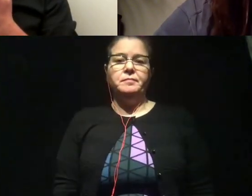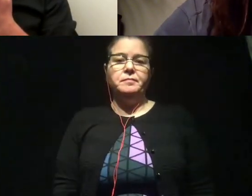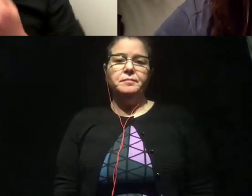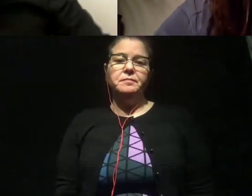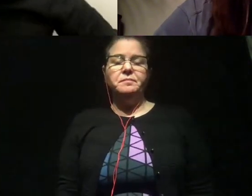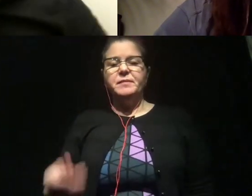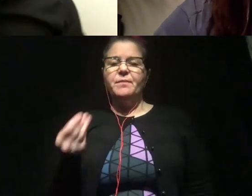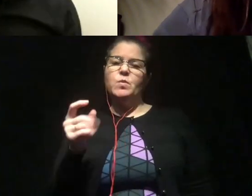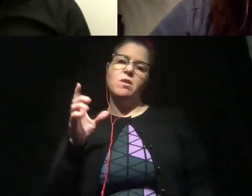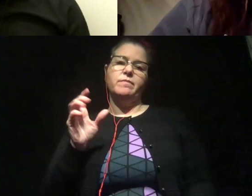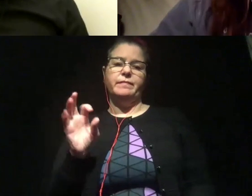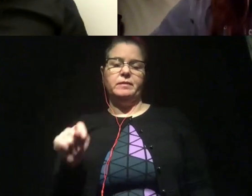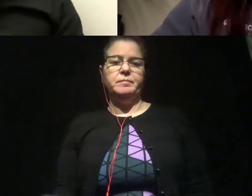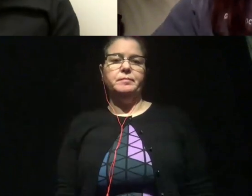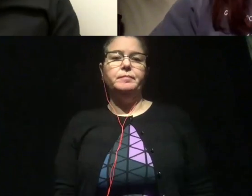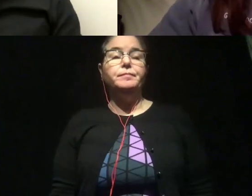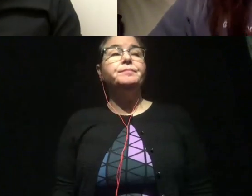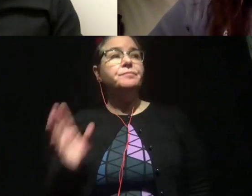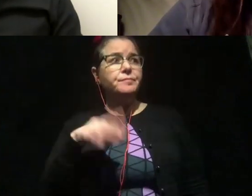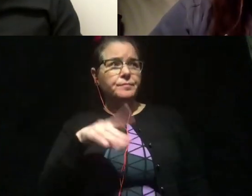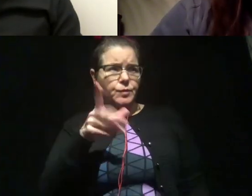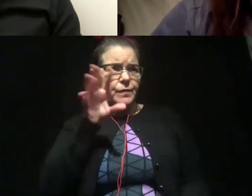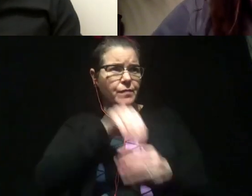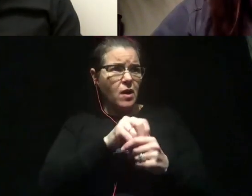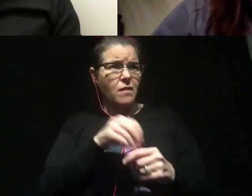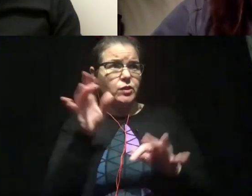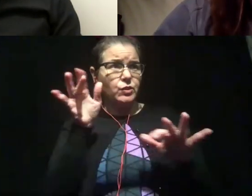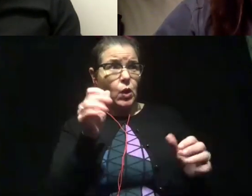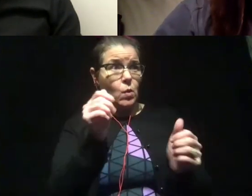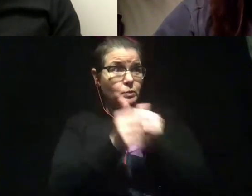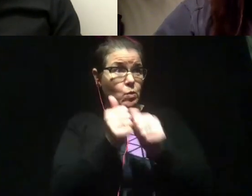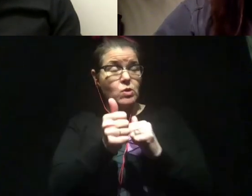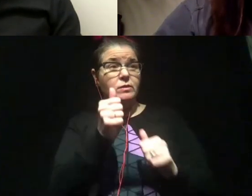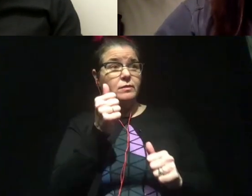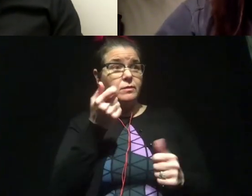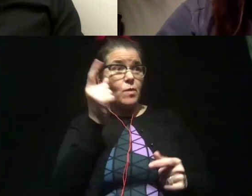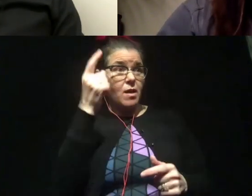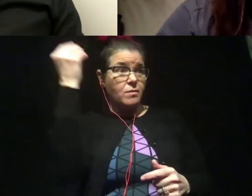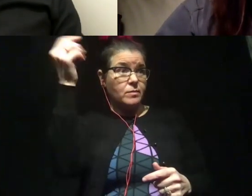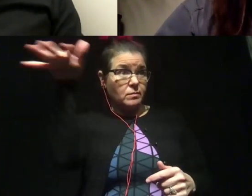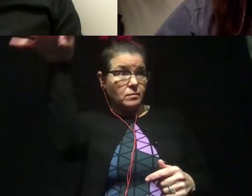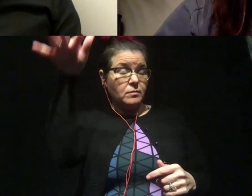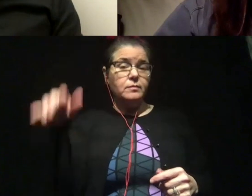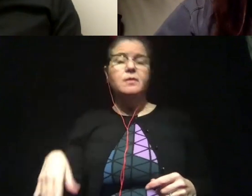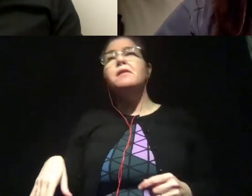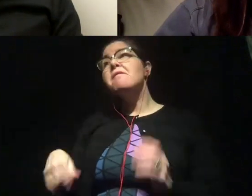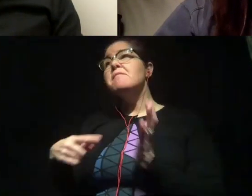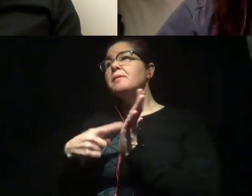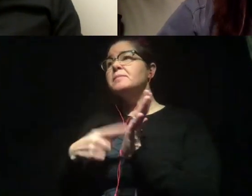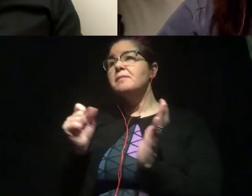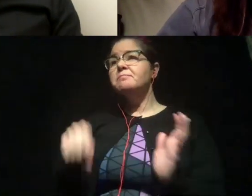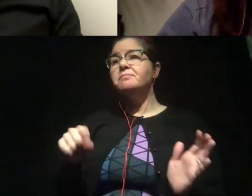hundred feet. Do you ever participate in any snow sports while you're up there? I mean, sometimes